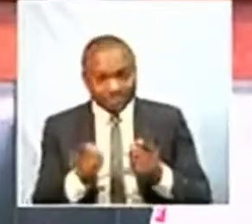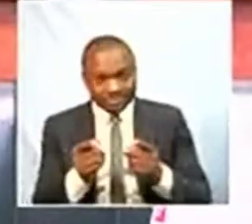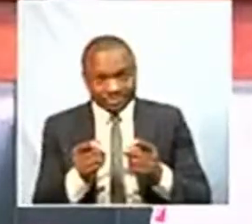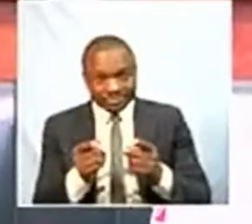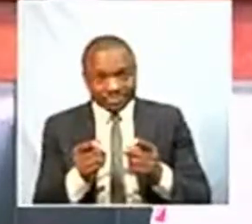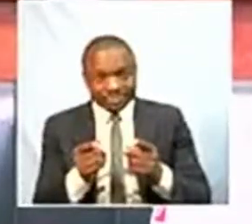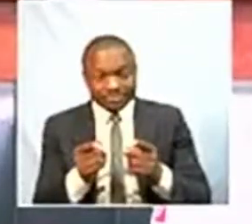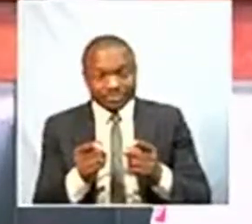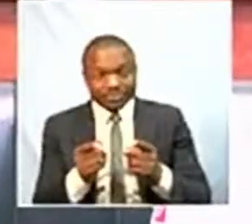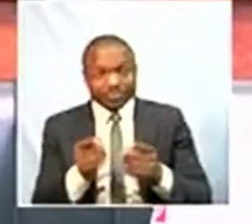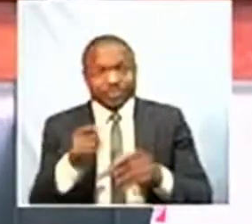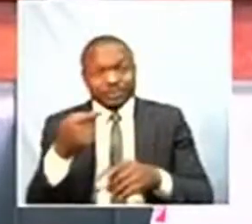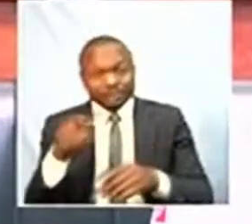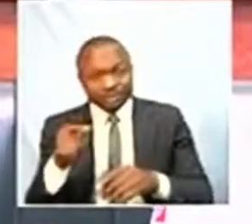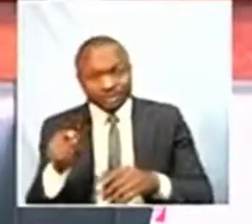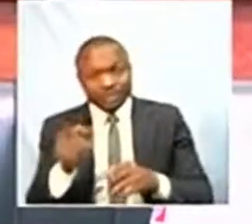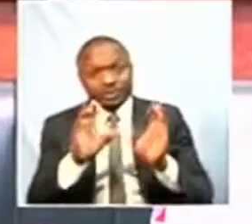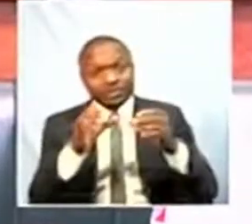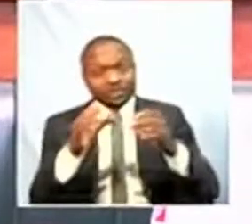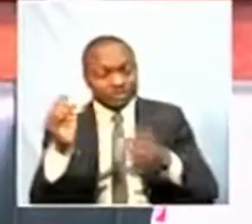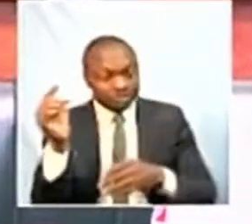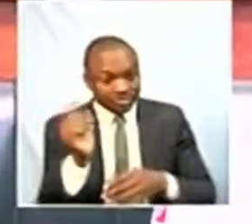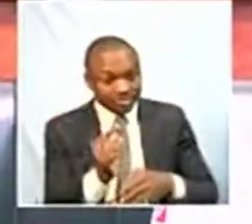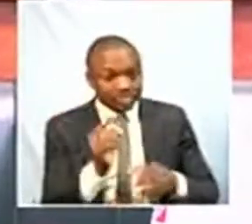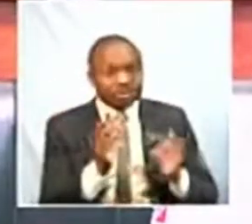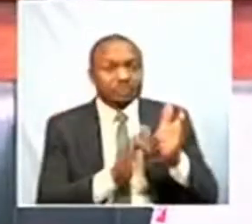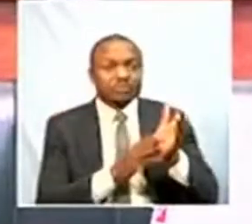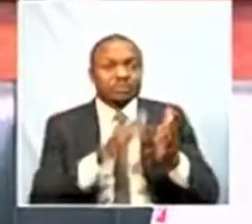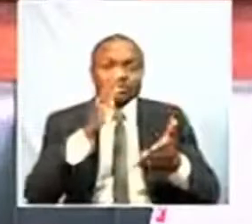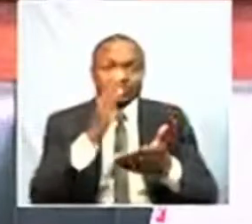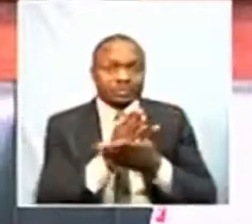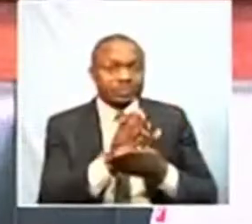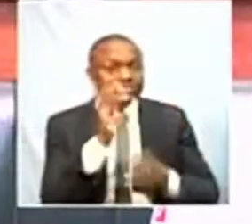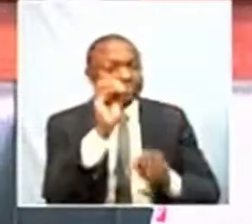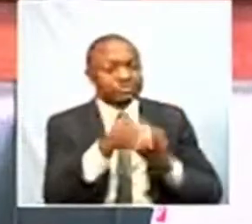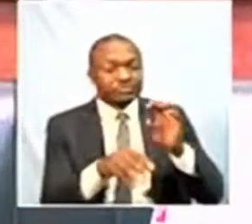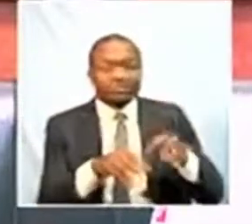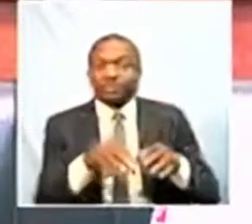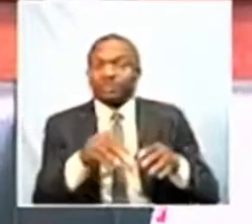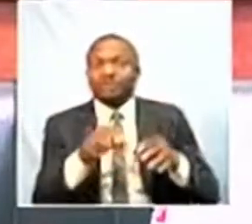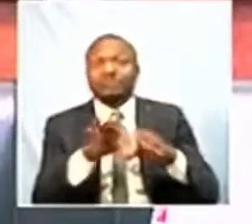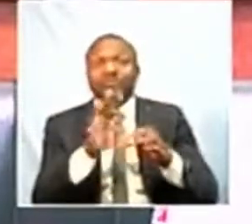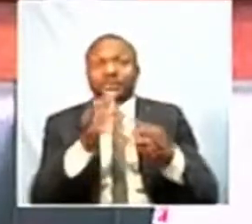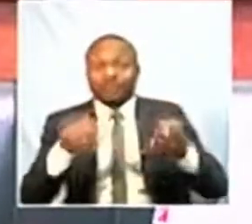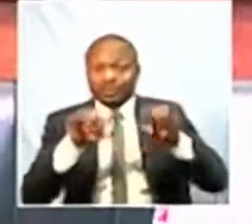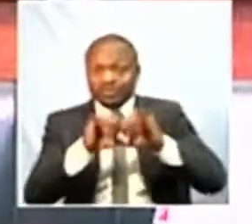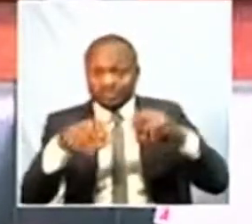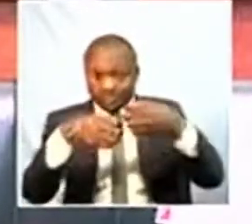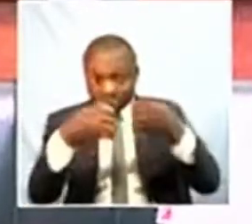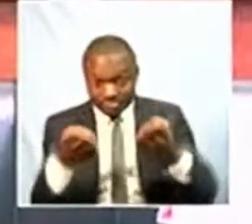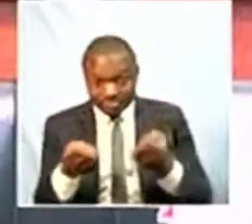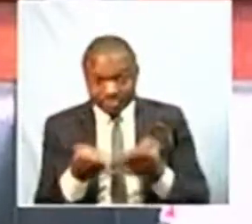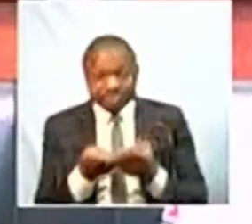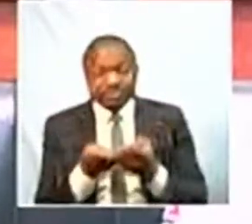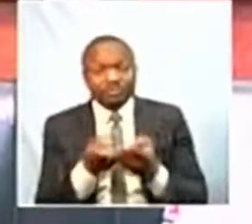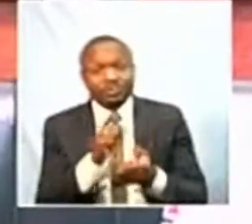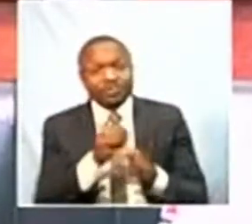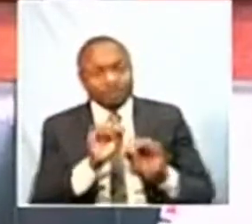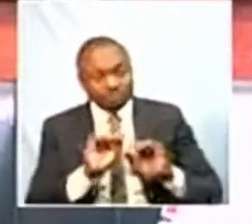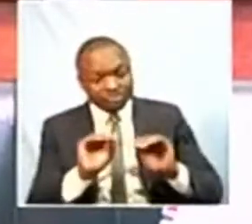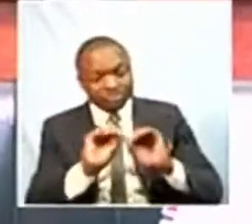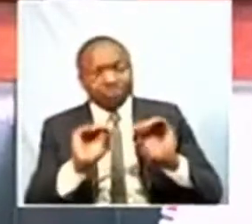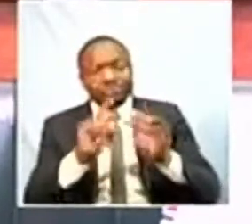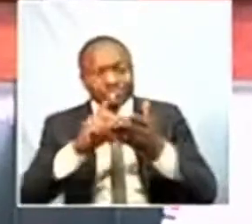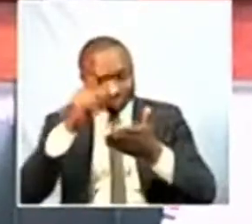Go Green Club came to our school, I stopped littering and found out the importance of our environment. Environmental clubs in schools teach pupils how to